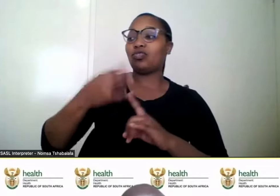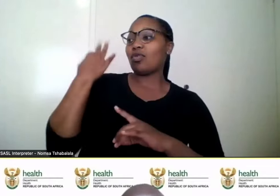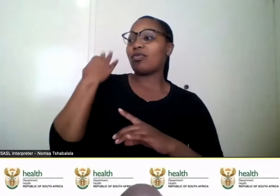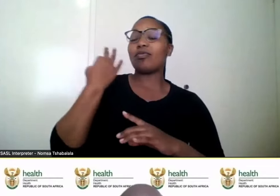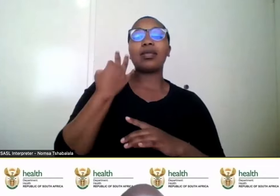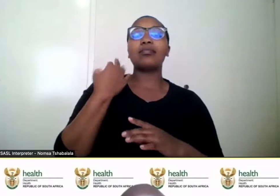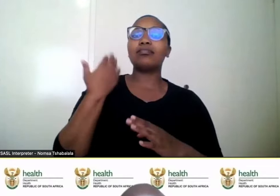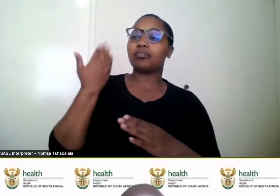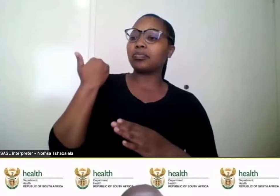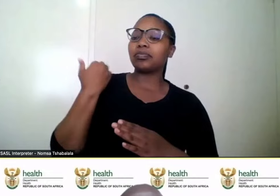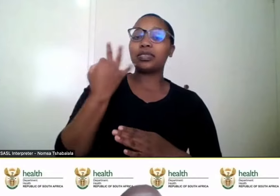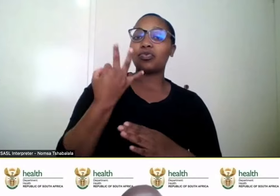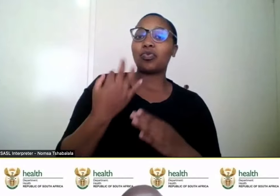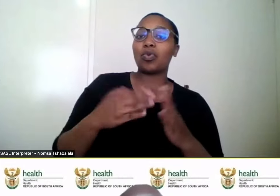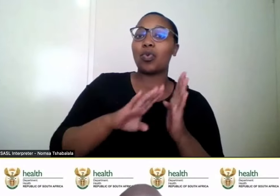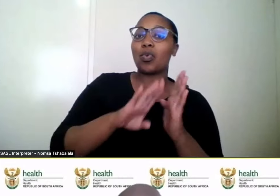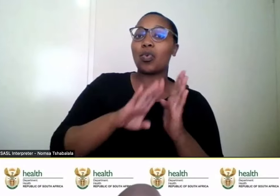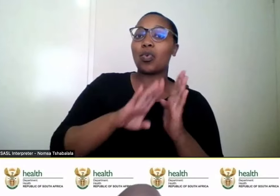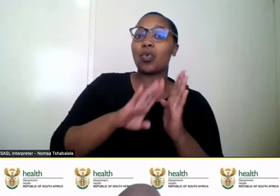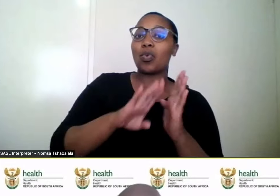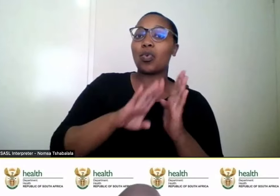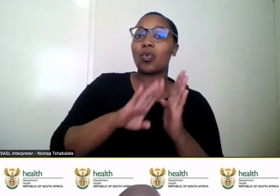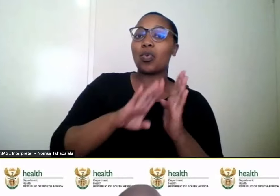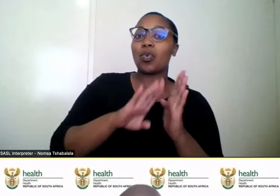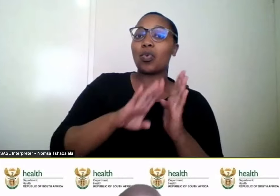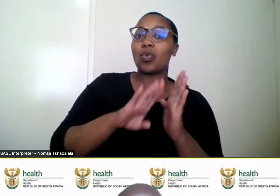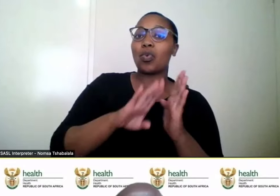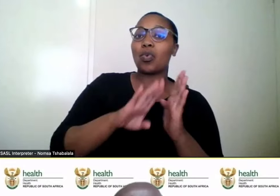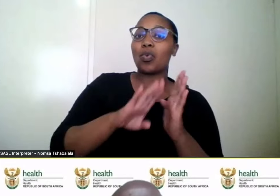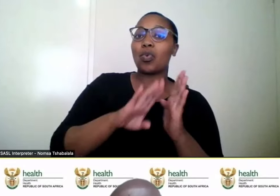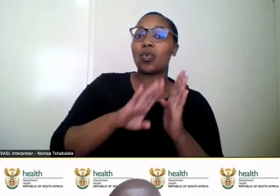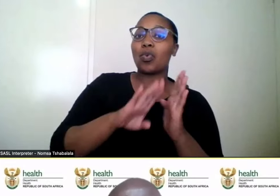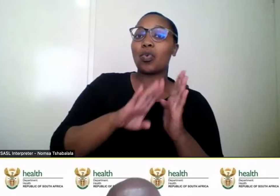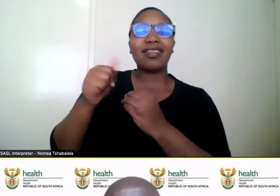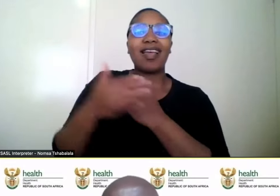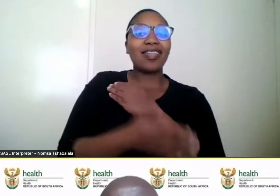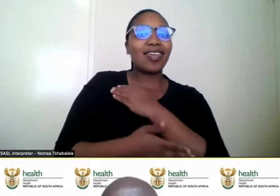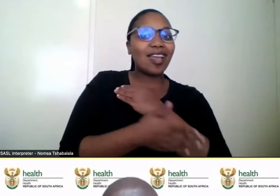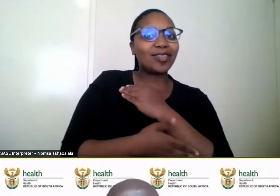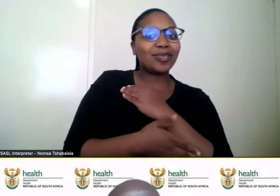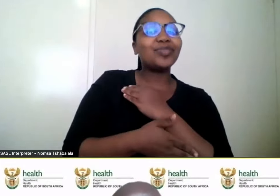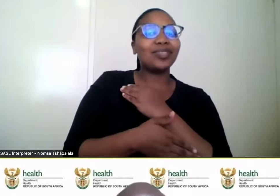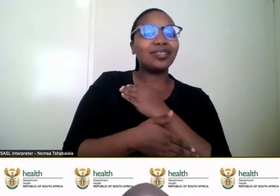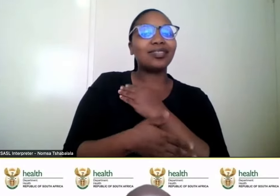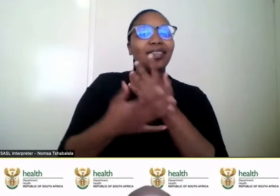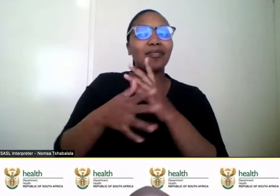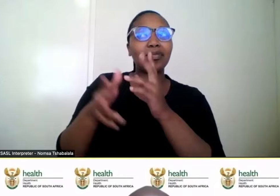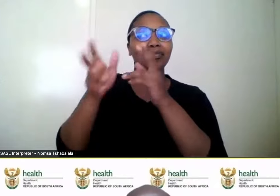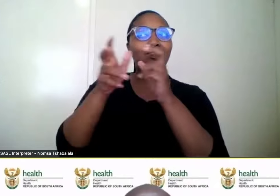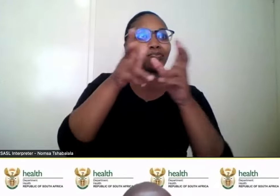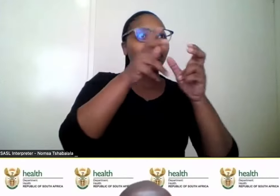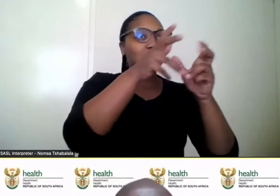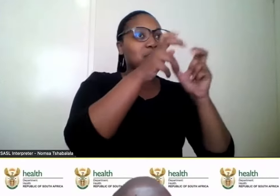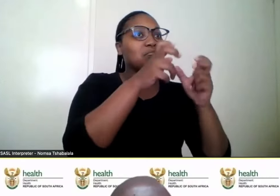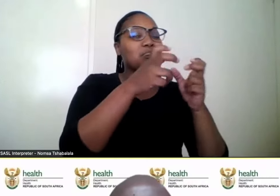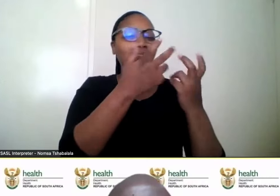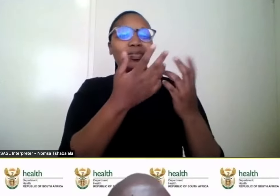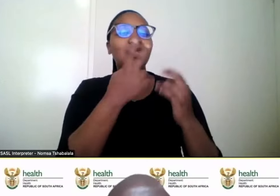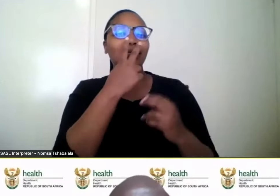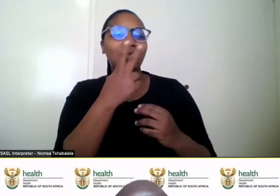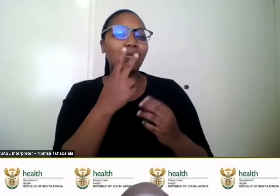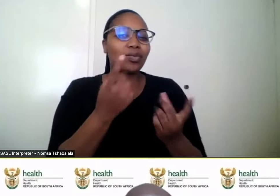reflect on that and also learn from other countries. So with that, Foster, I think there are some areas where